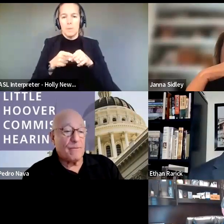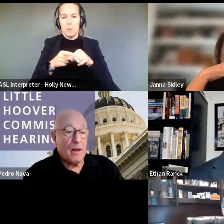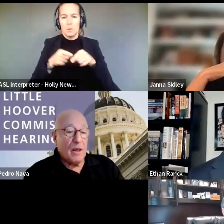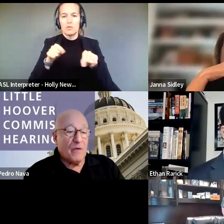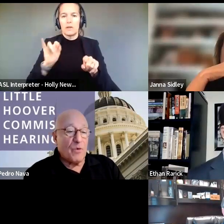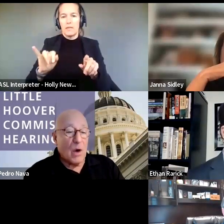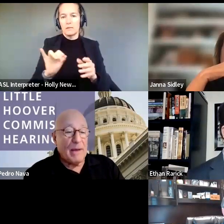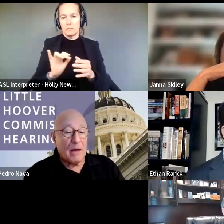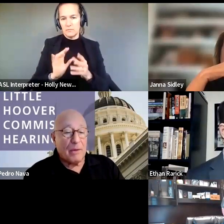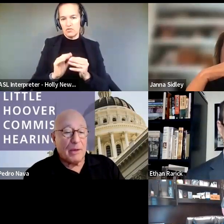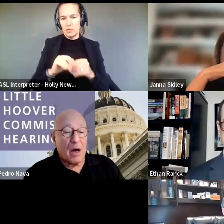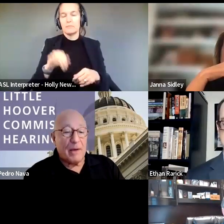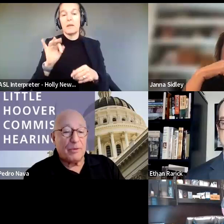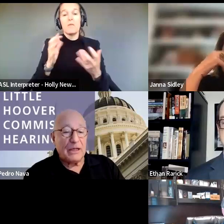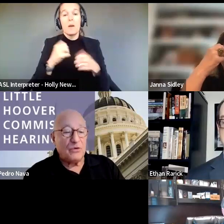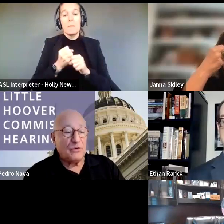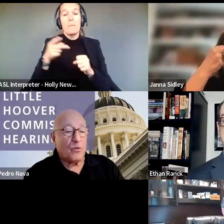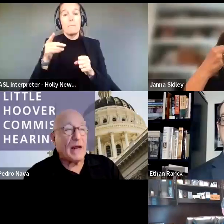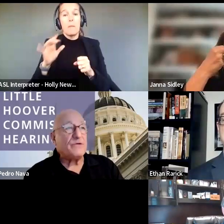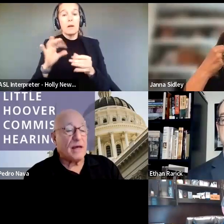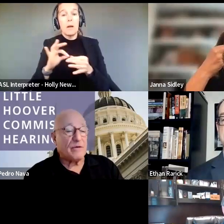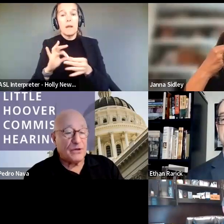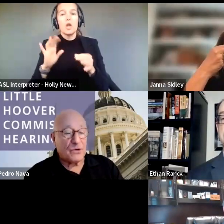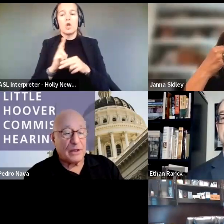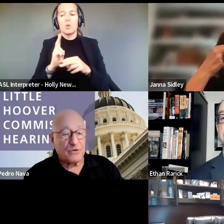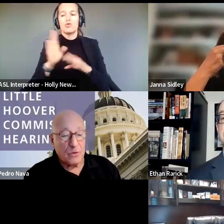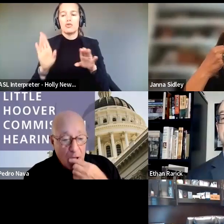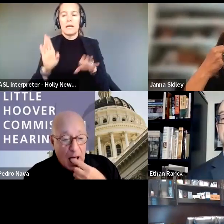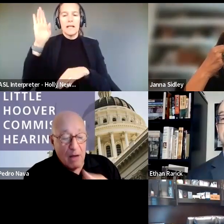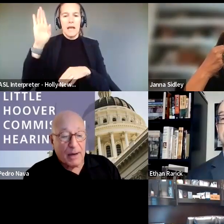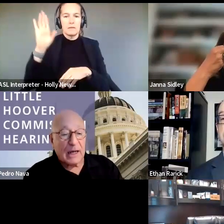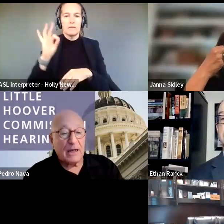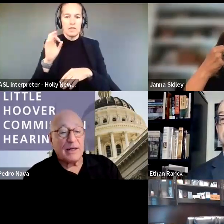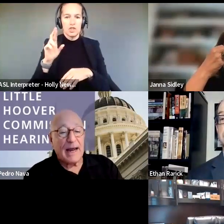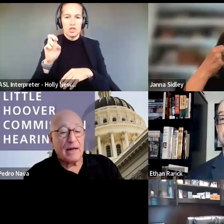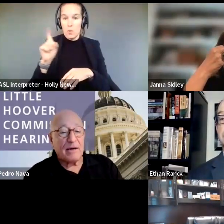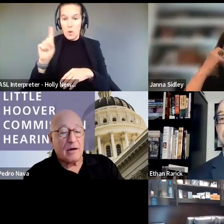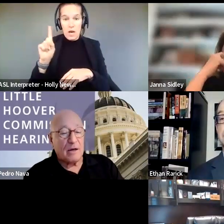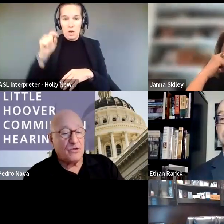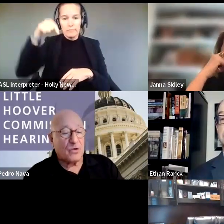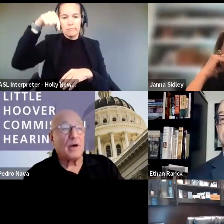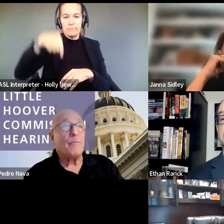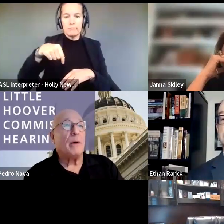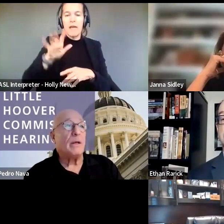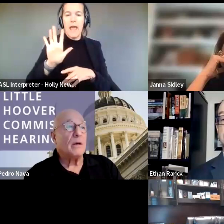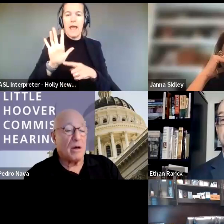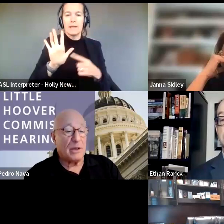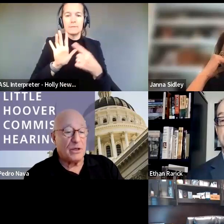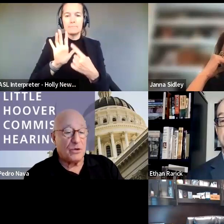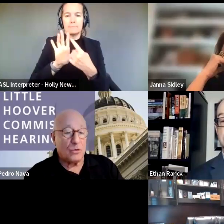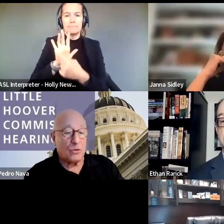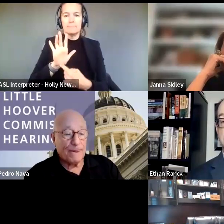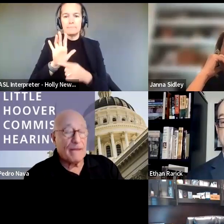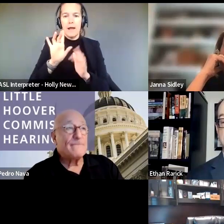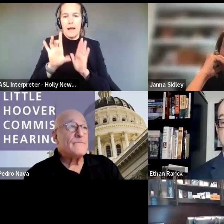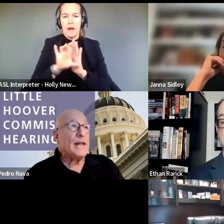session. If you want to make a public comment, please use the raise hand feature in Zoom by clicking on the hand icon to join our public comment